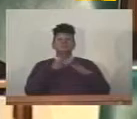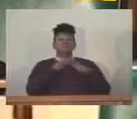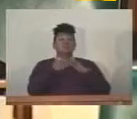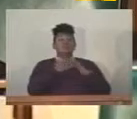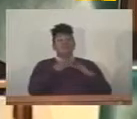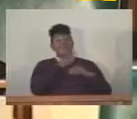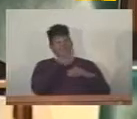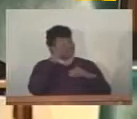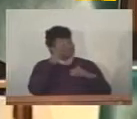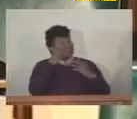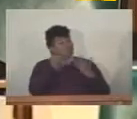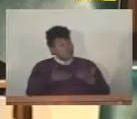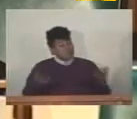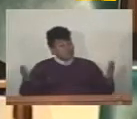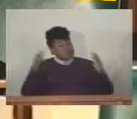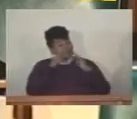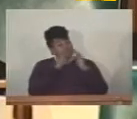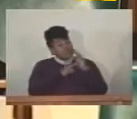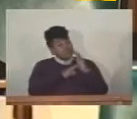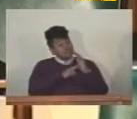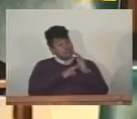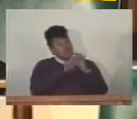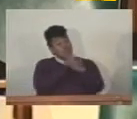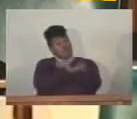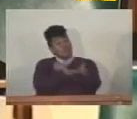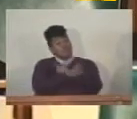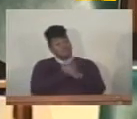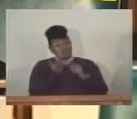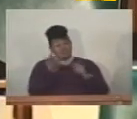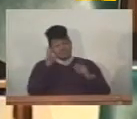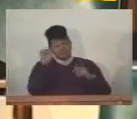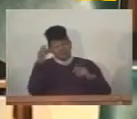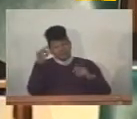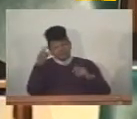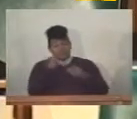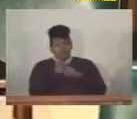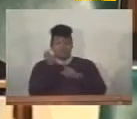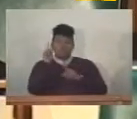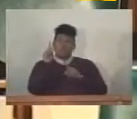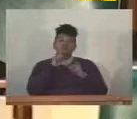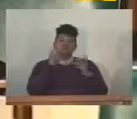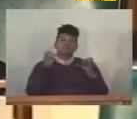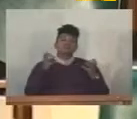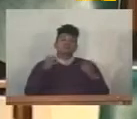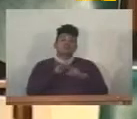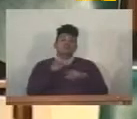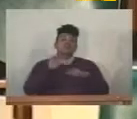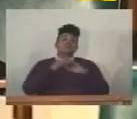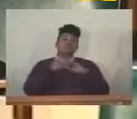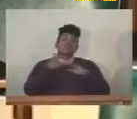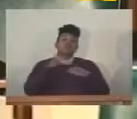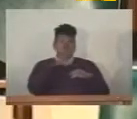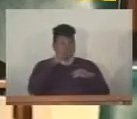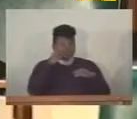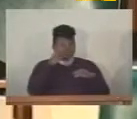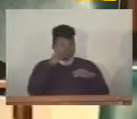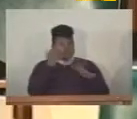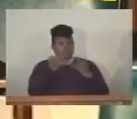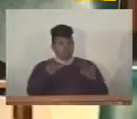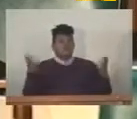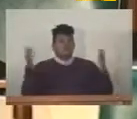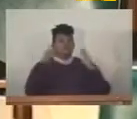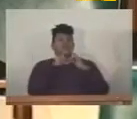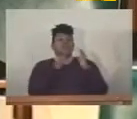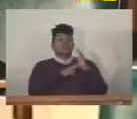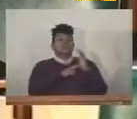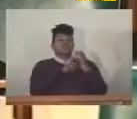Commodities Regulatory Authorities Regulations 2018, and whereas it is desirable that the Jamaica Agricultural Commodities Regulatory